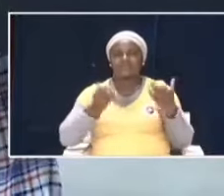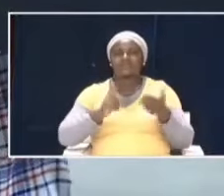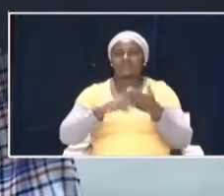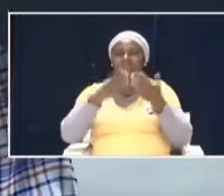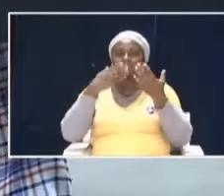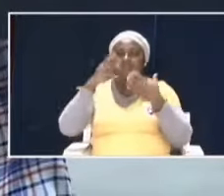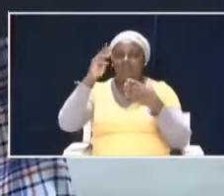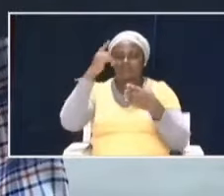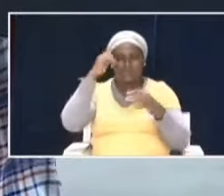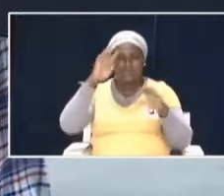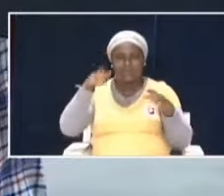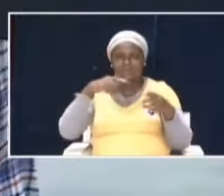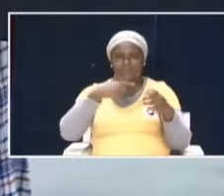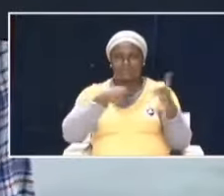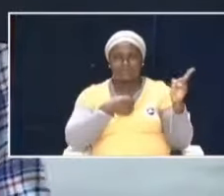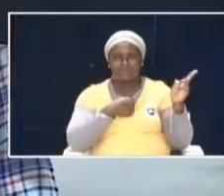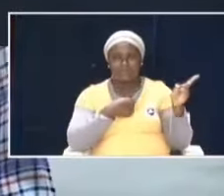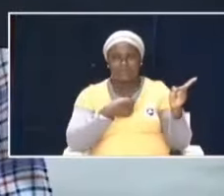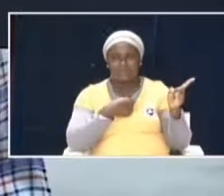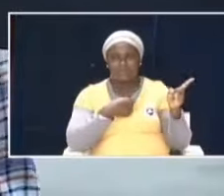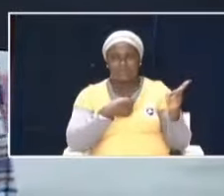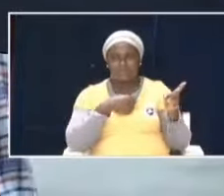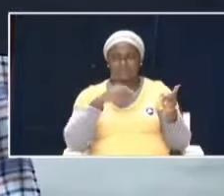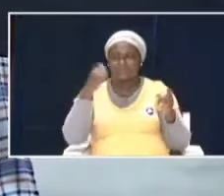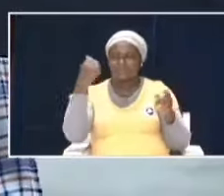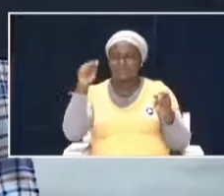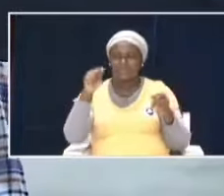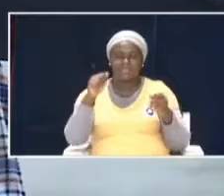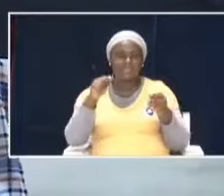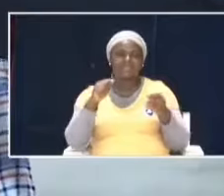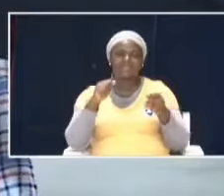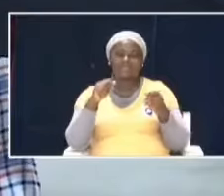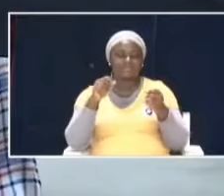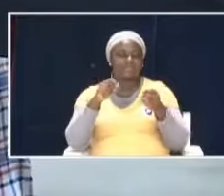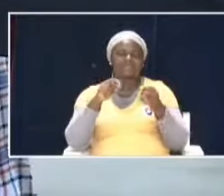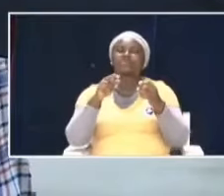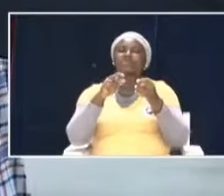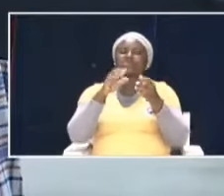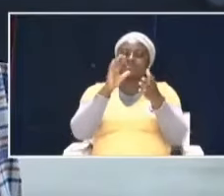me a 10th wedding anniversary today.